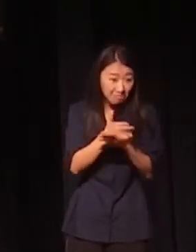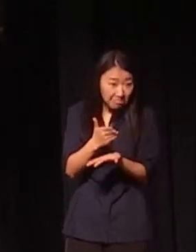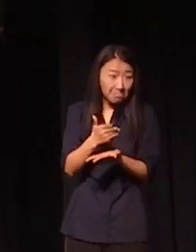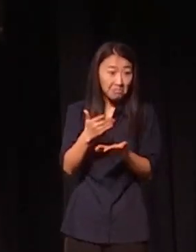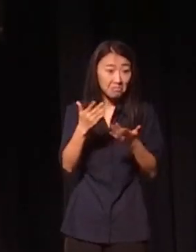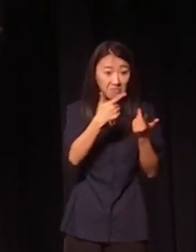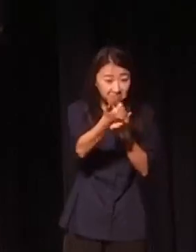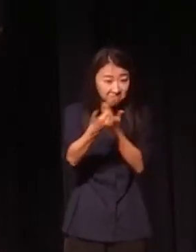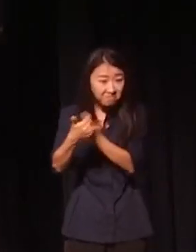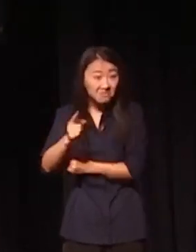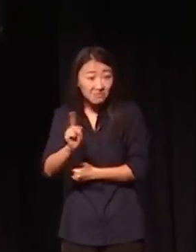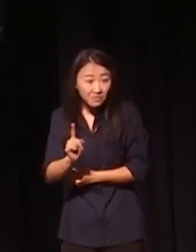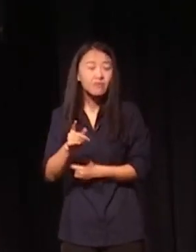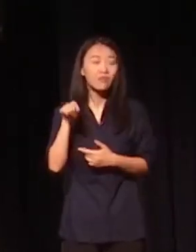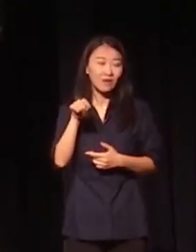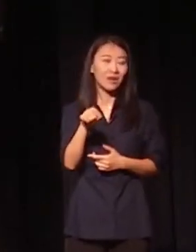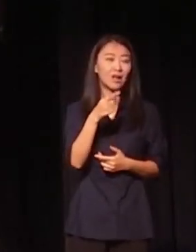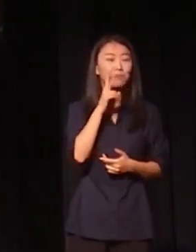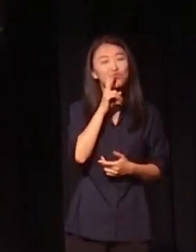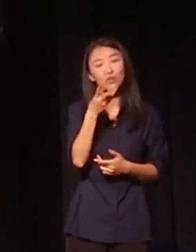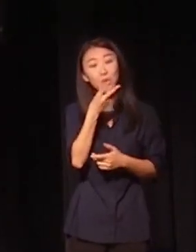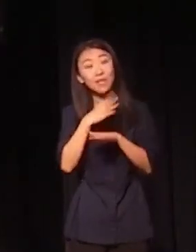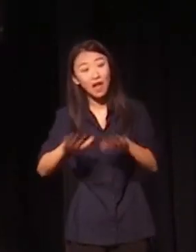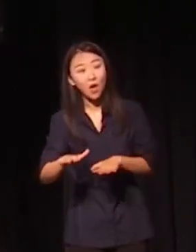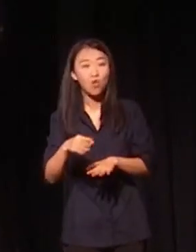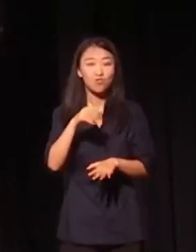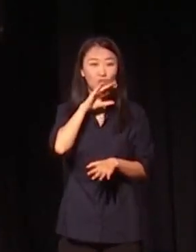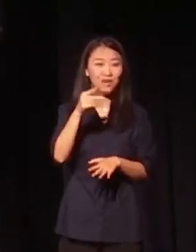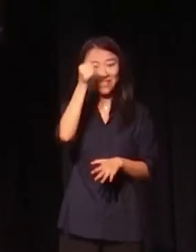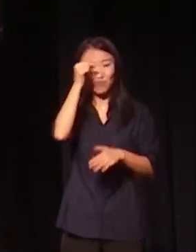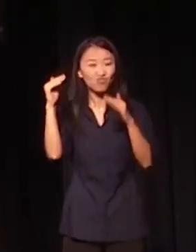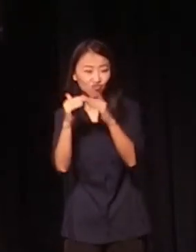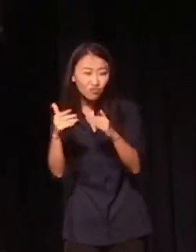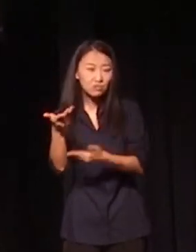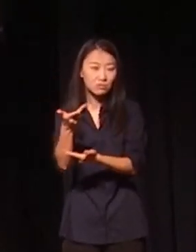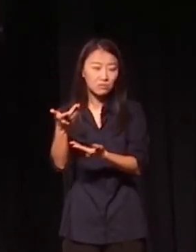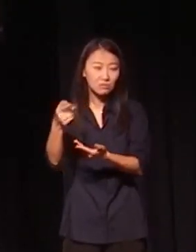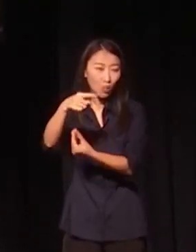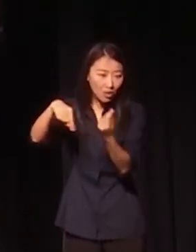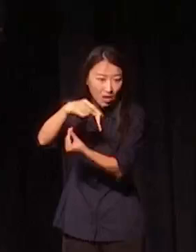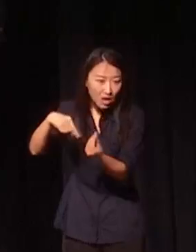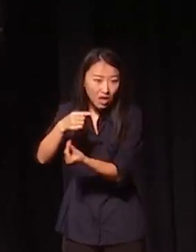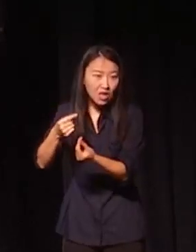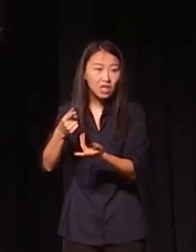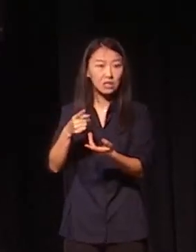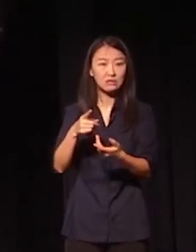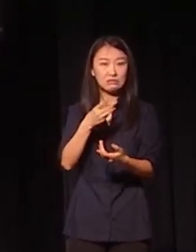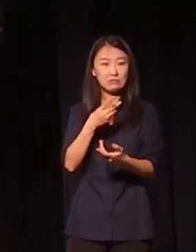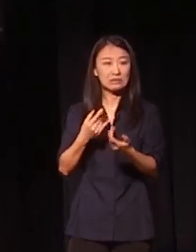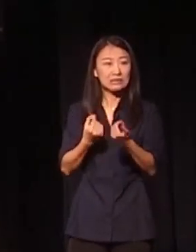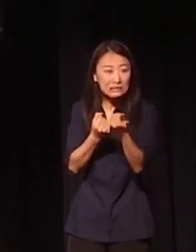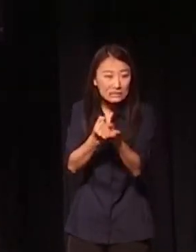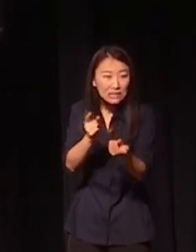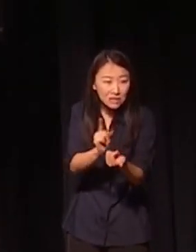that somebody, for example, a child in a healthcare setting accessing support or